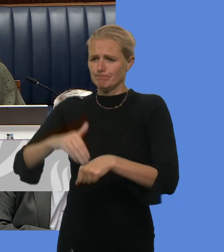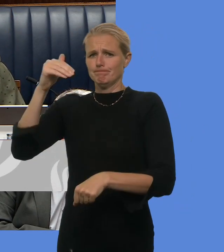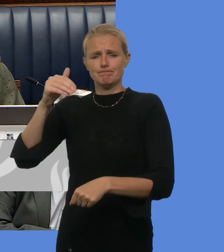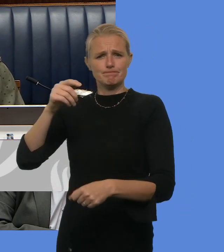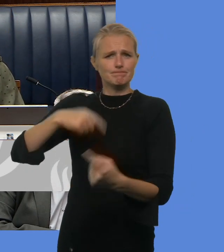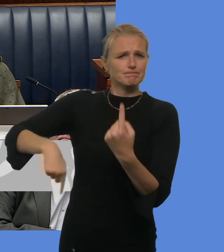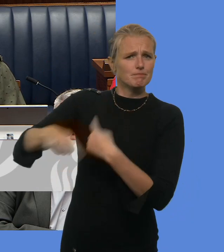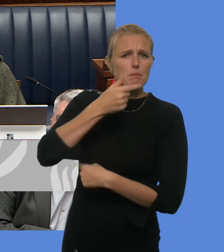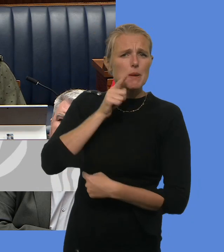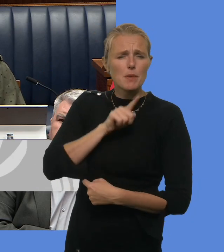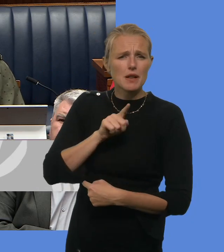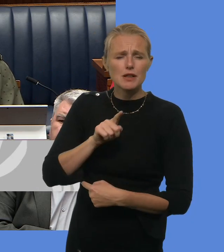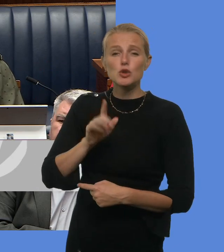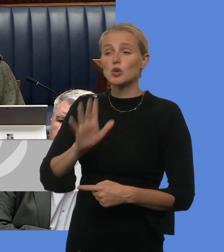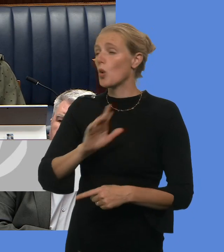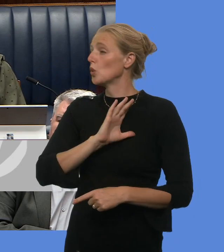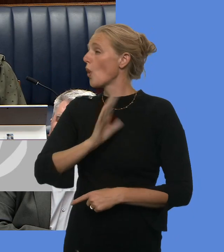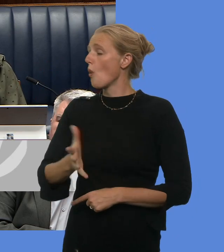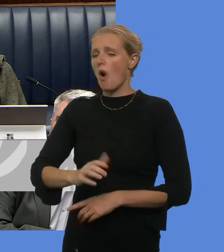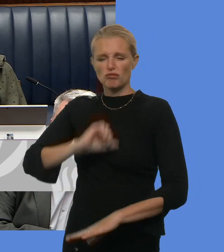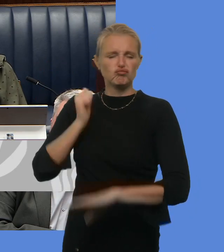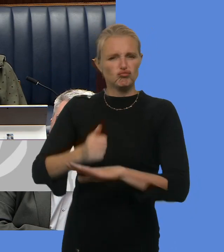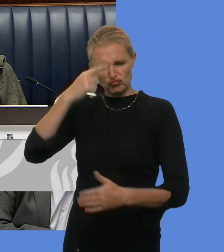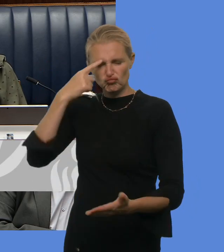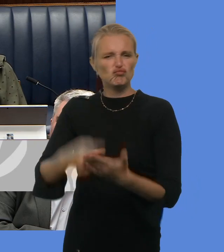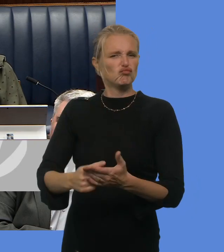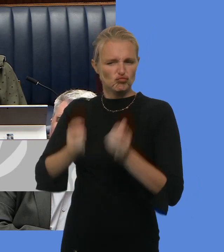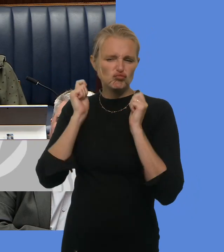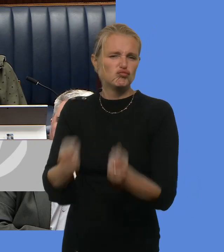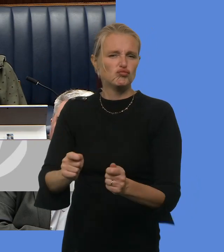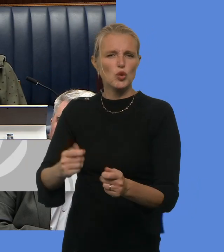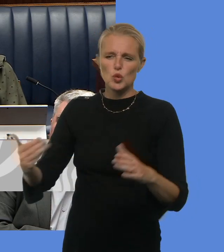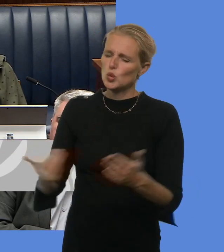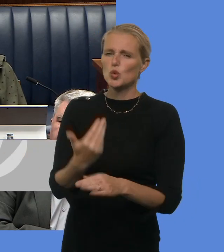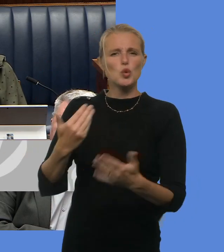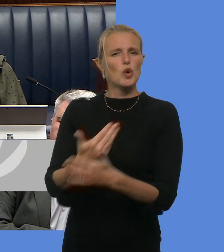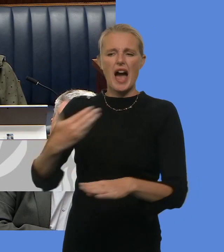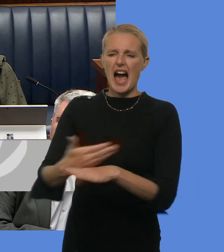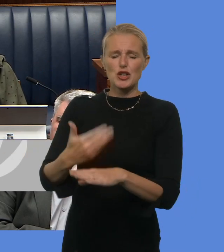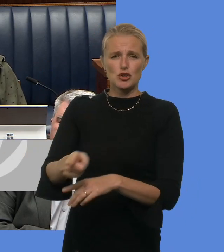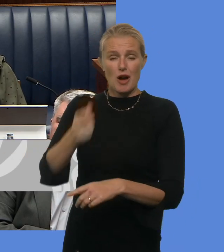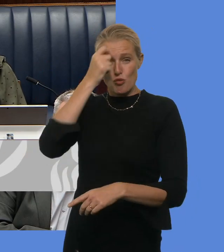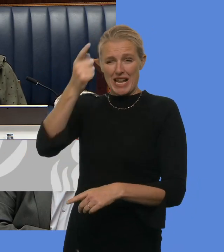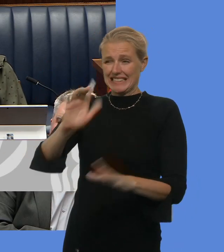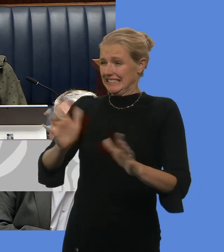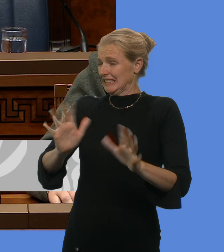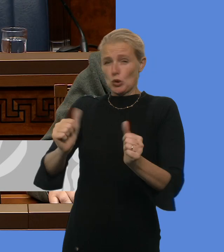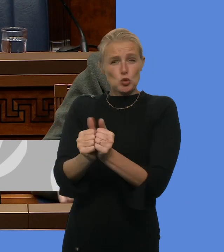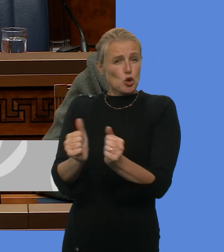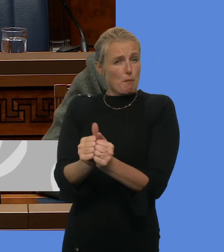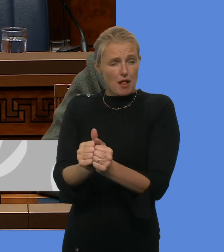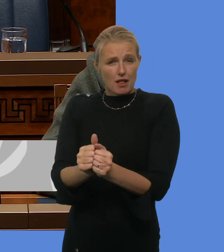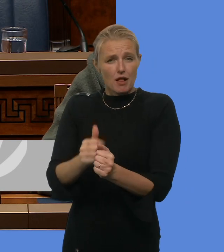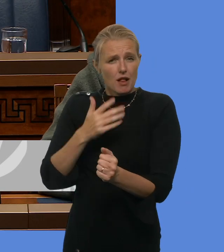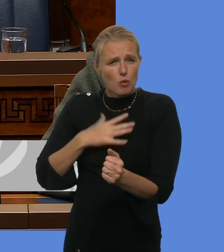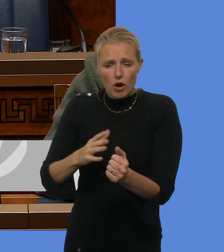taking actions which may have damaging actions elsewhere in that road network. We want to make sure that when we take an action, it is the right action.